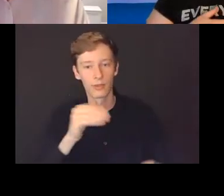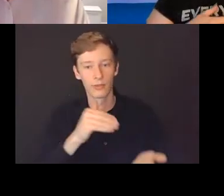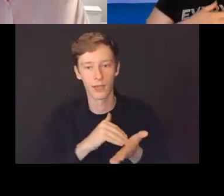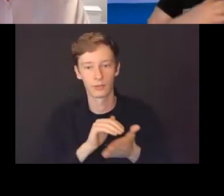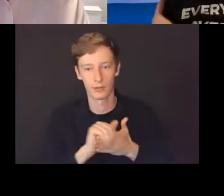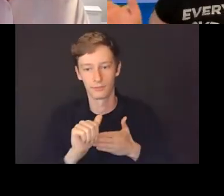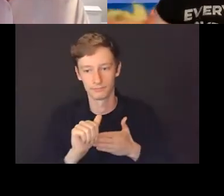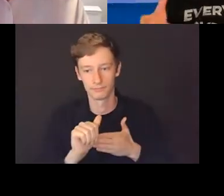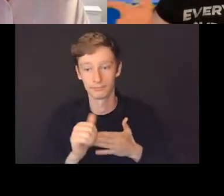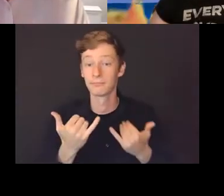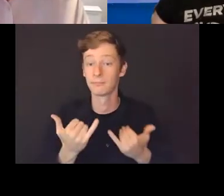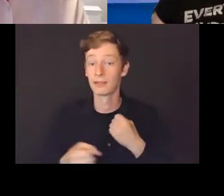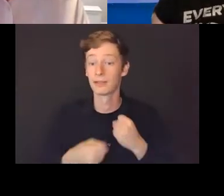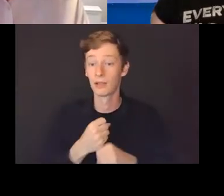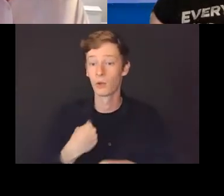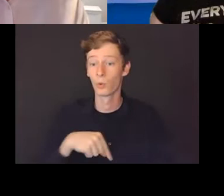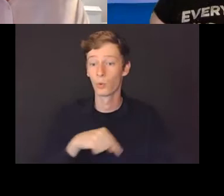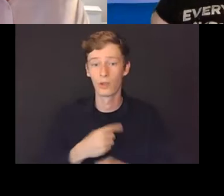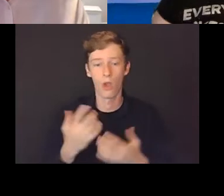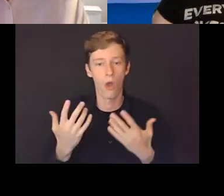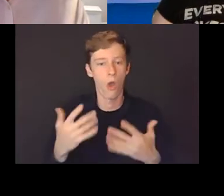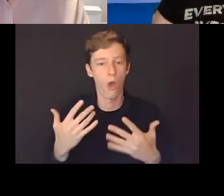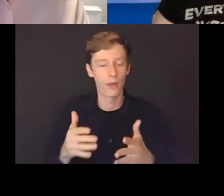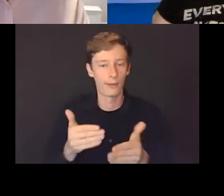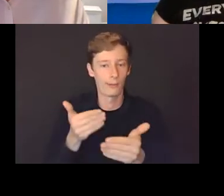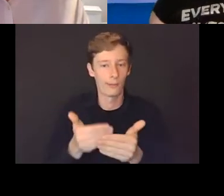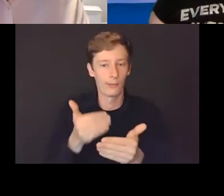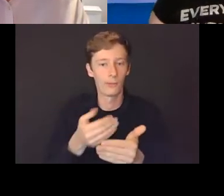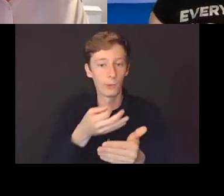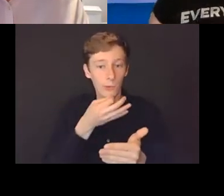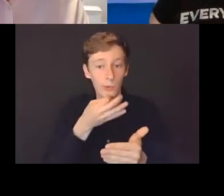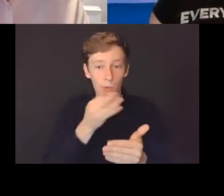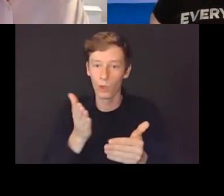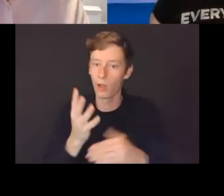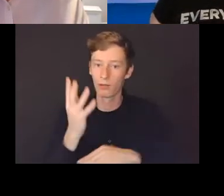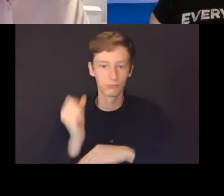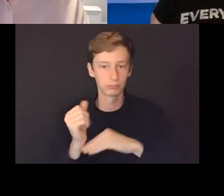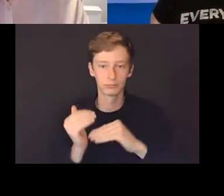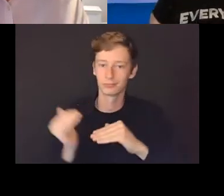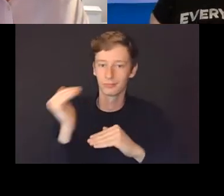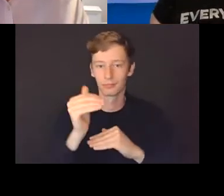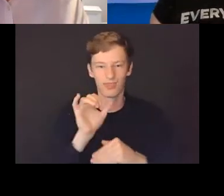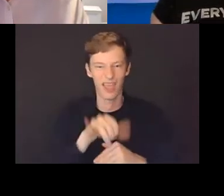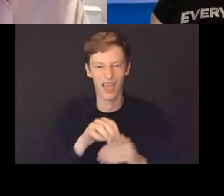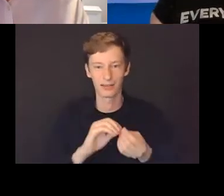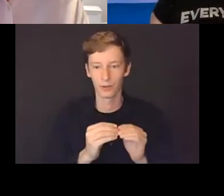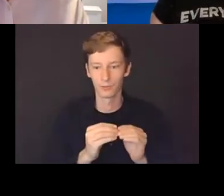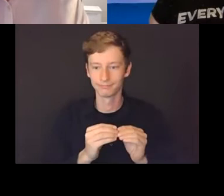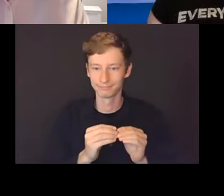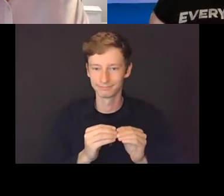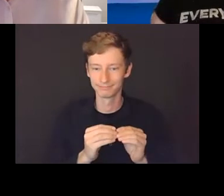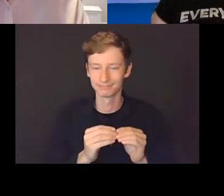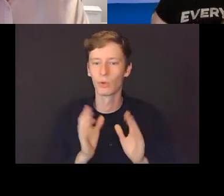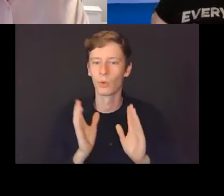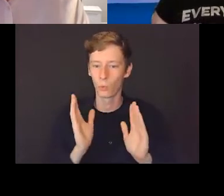we are already on track to go beyond that number, right? Because this is a need that is growing